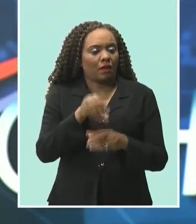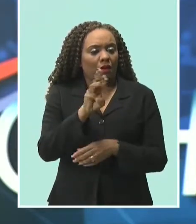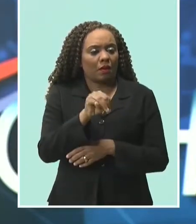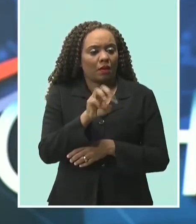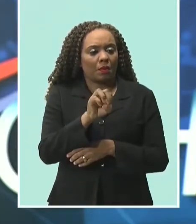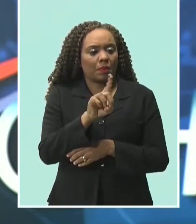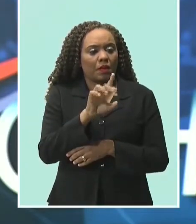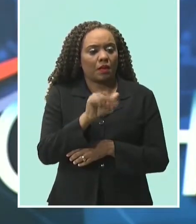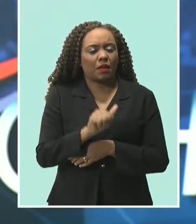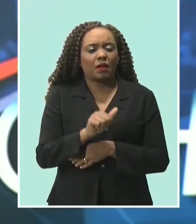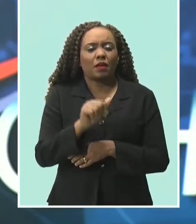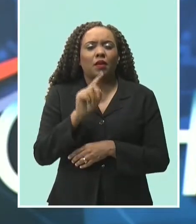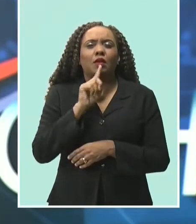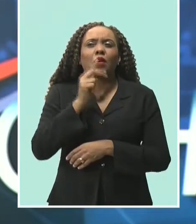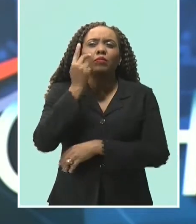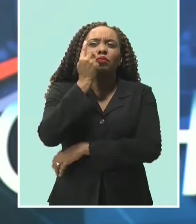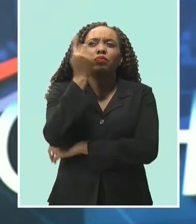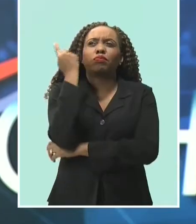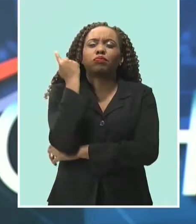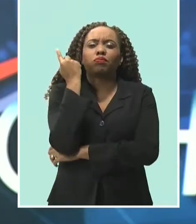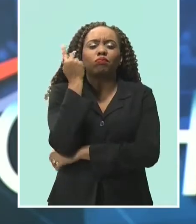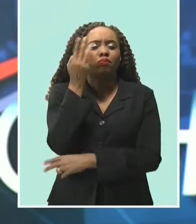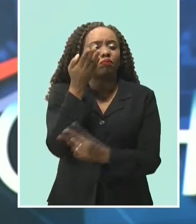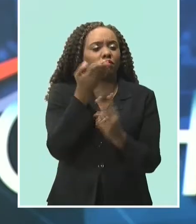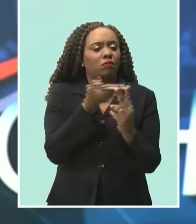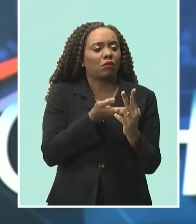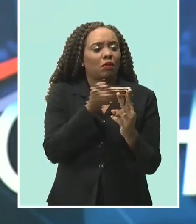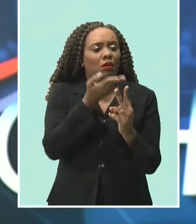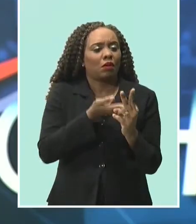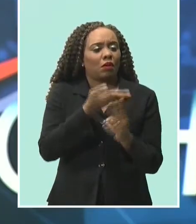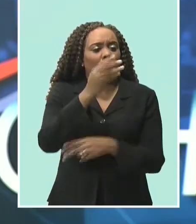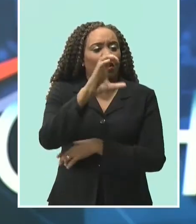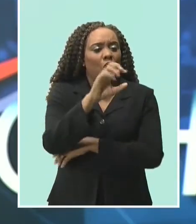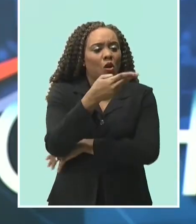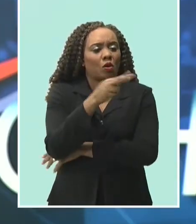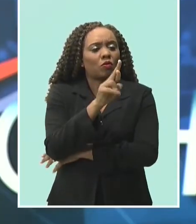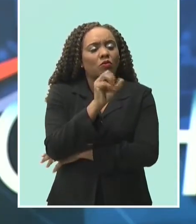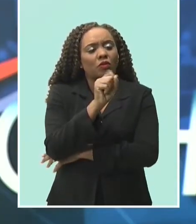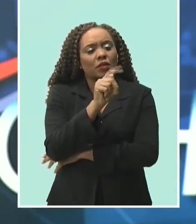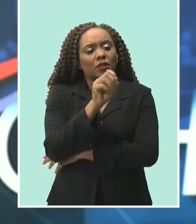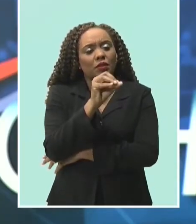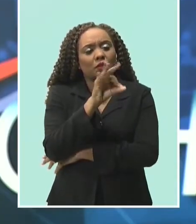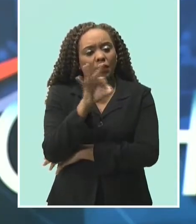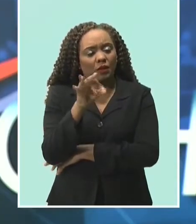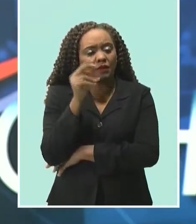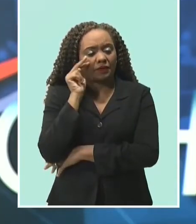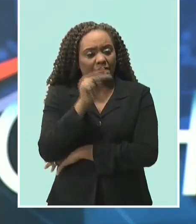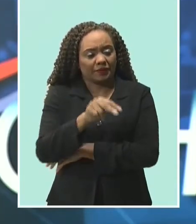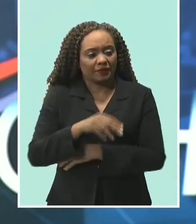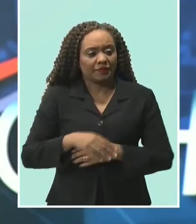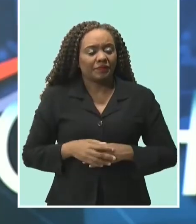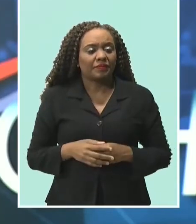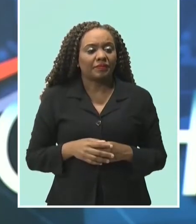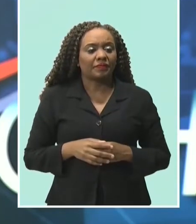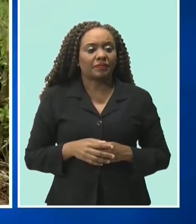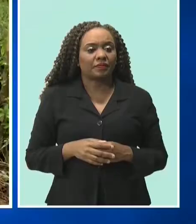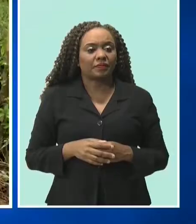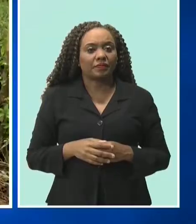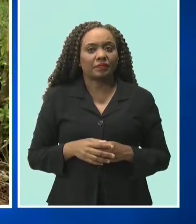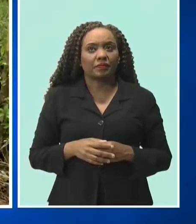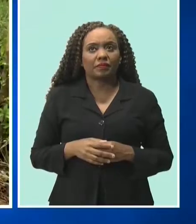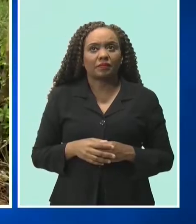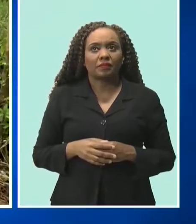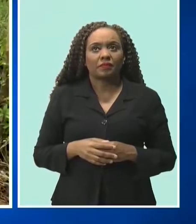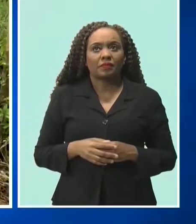been fondly remembering Christoph. Our Shane Jones reached out to a number of them today. I'm standing